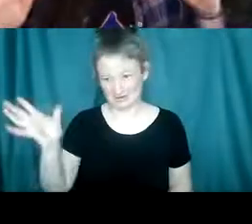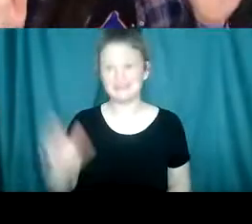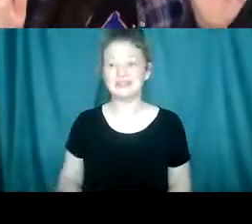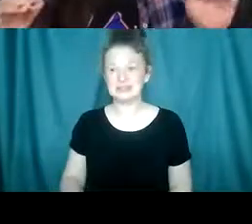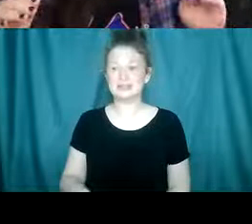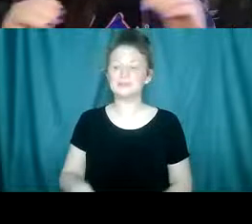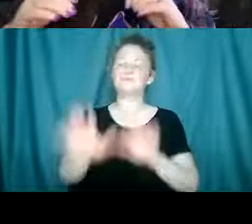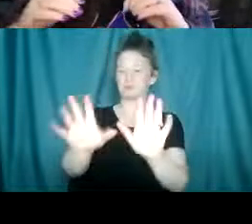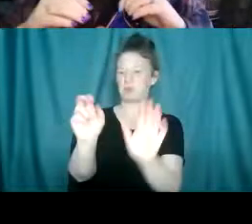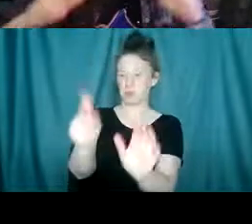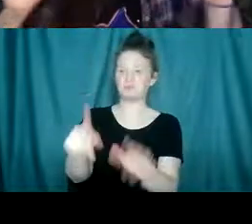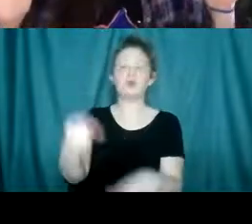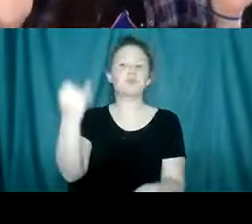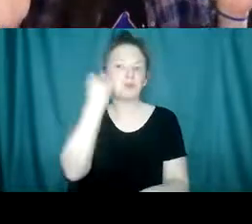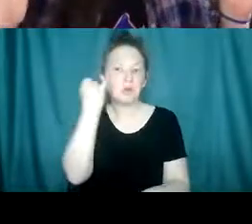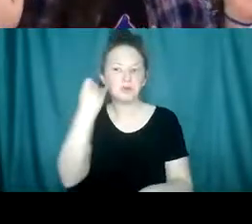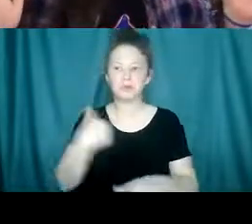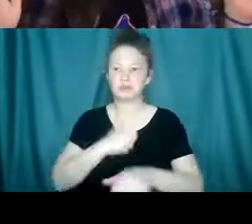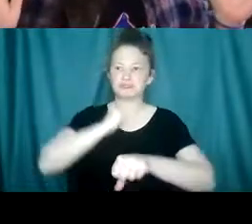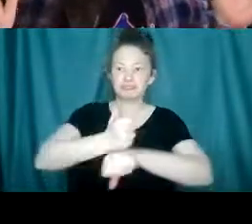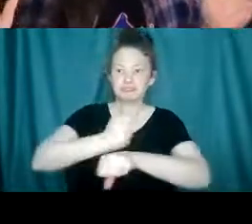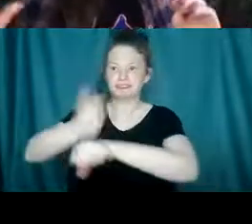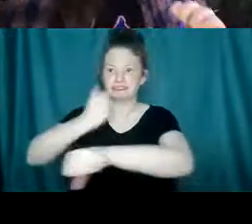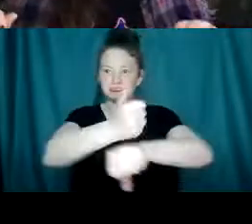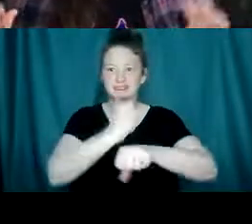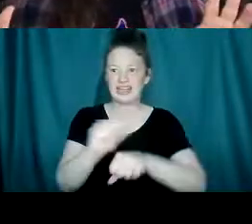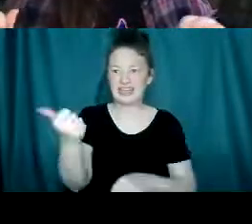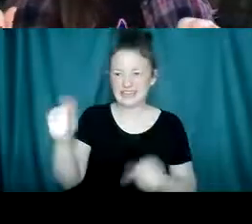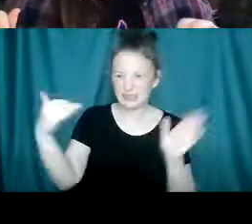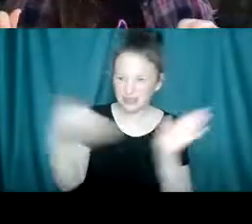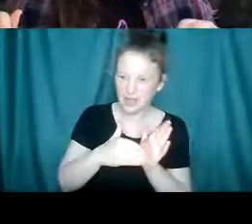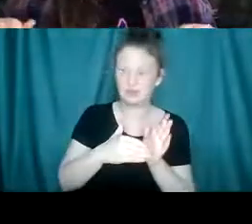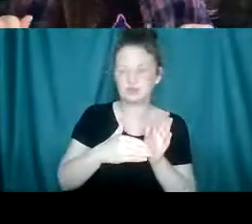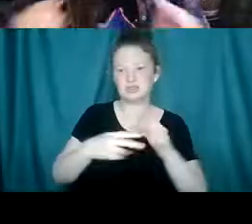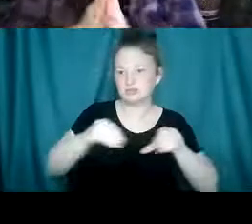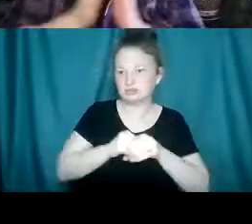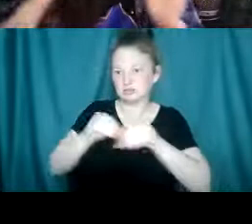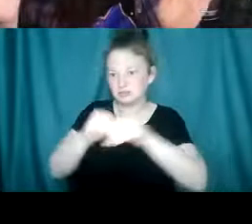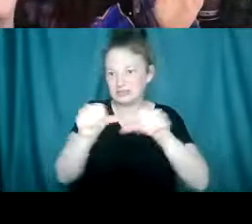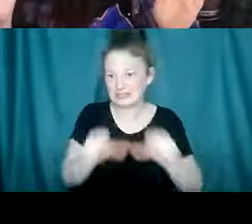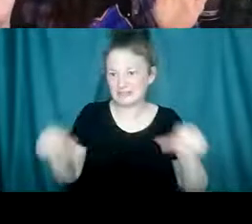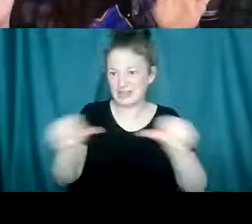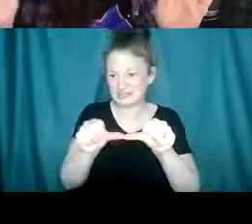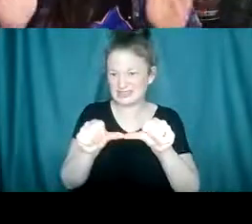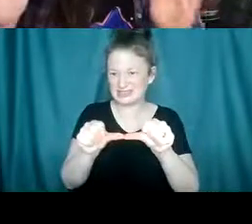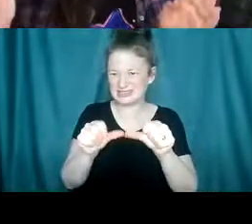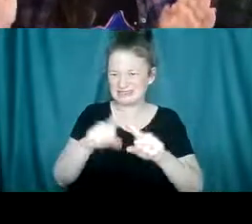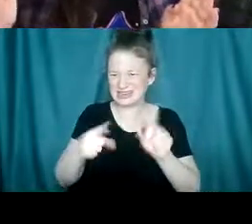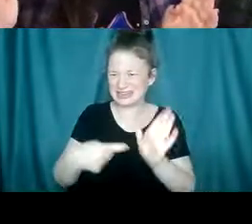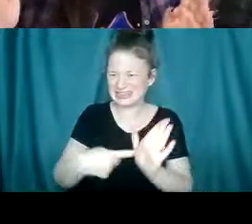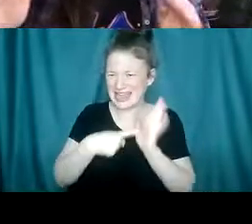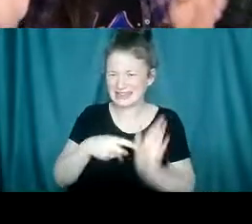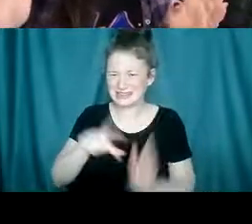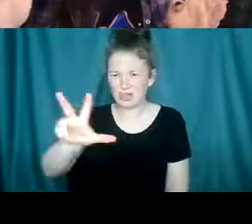we do that. Let's say we open 10,000 facilities for this, but it takes